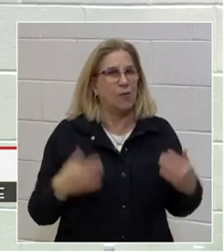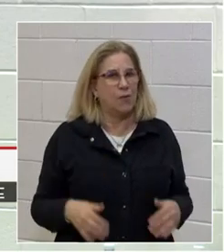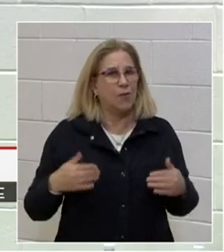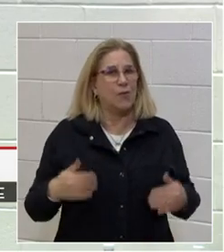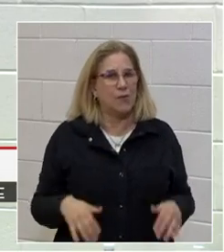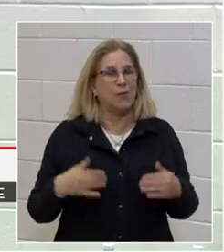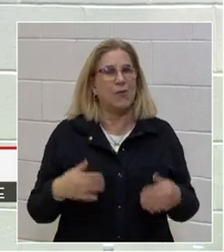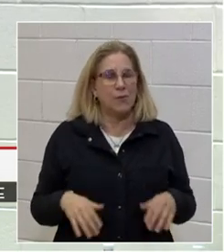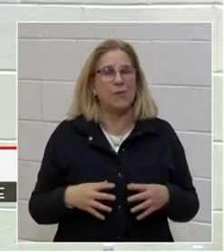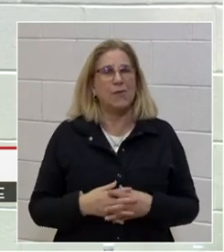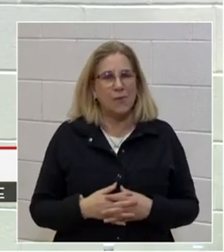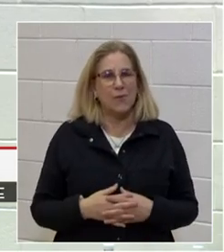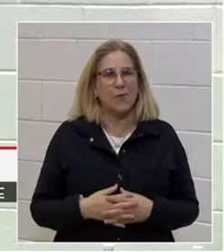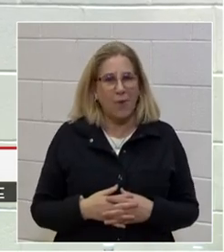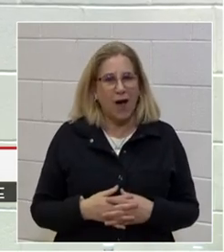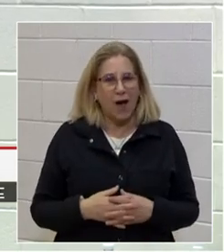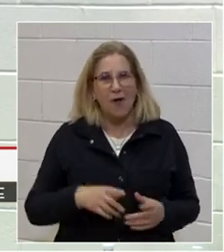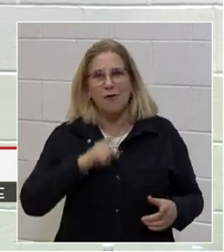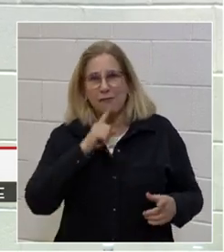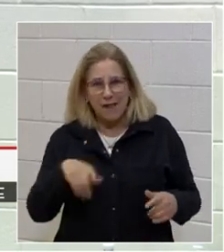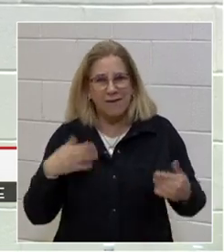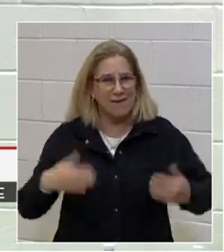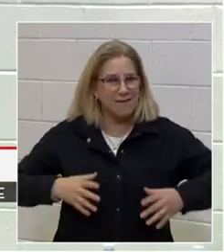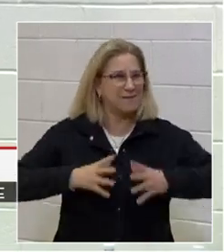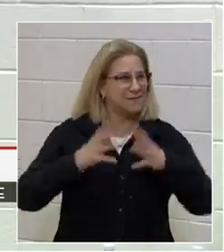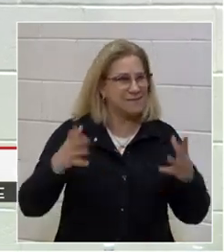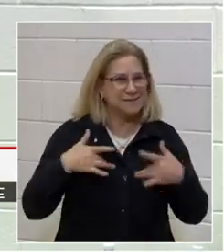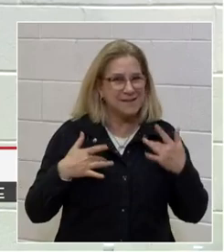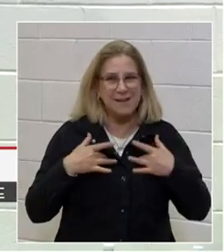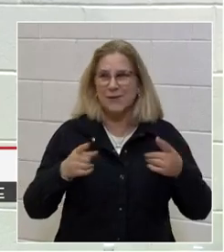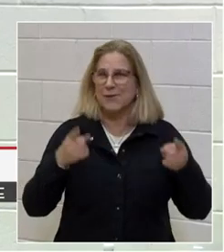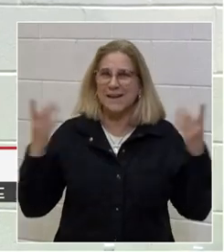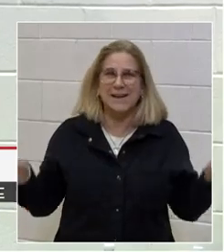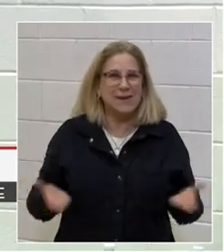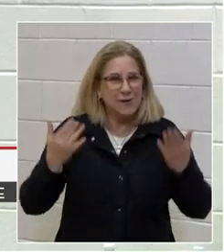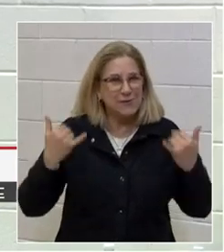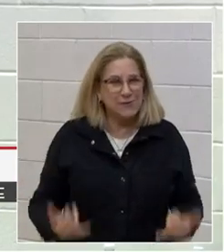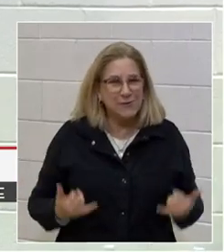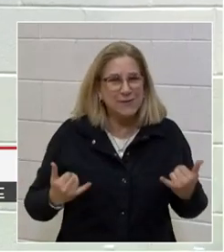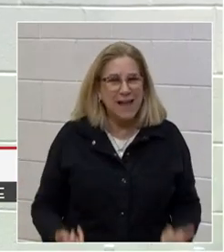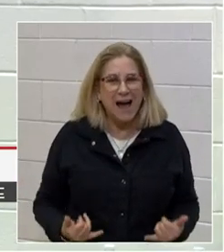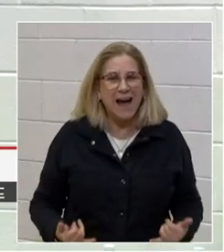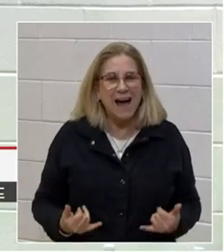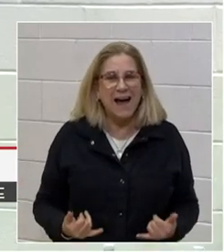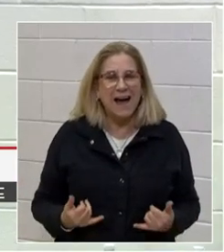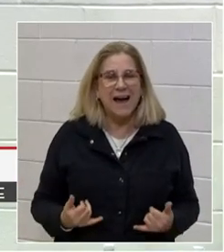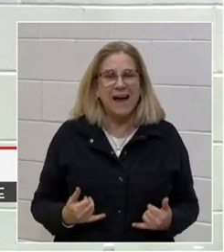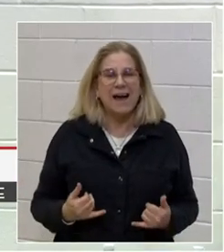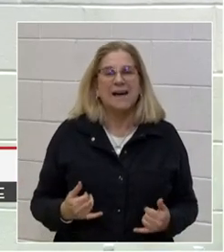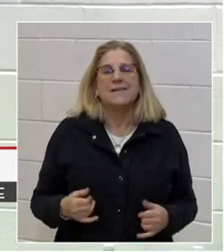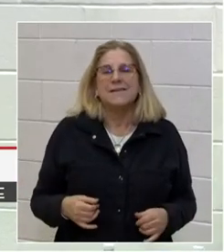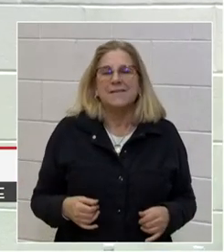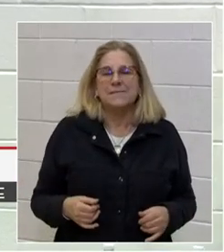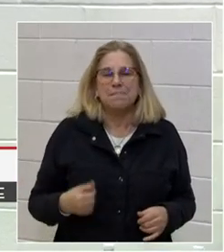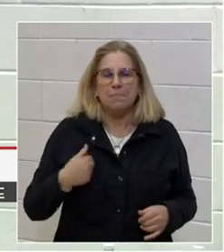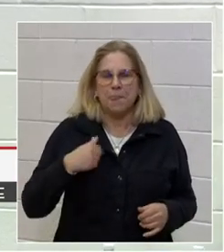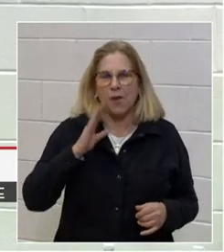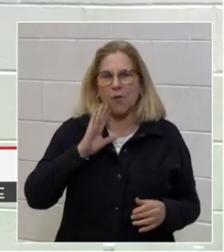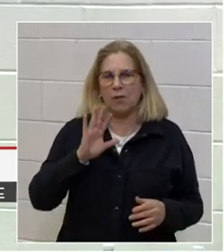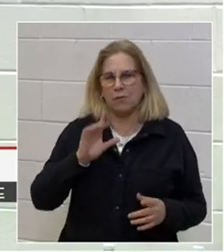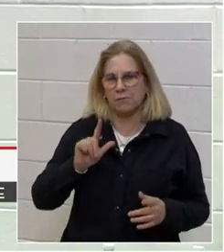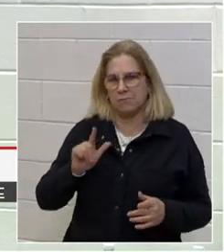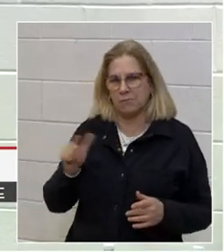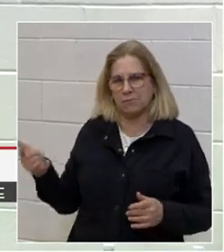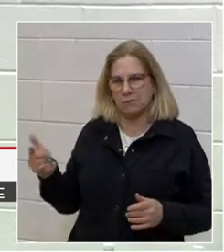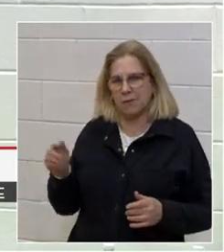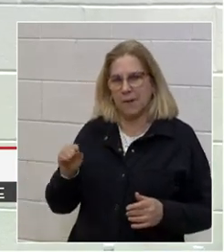We are excited to have you here today. In a second, we're going to hear from the mayor and other members of the administration.